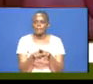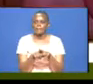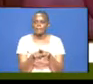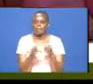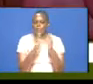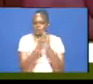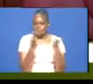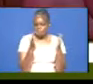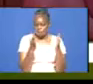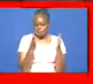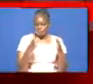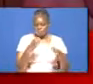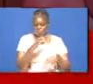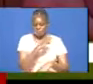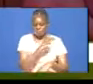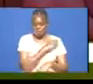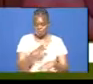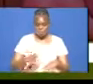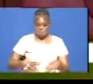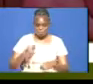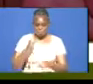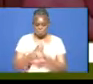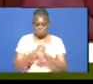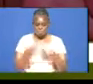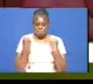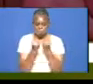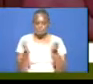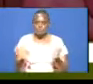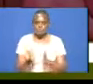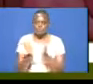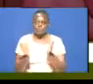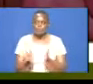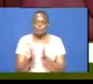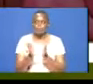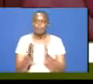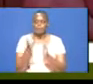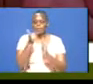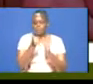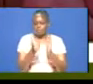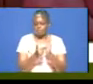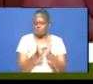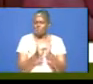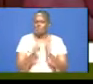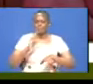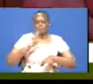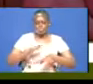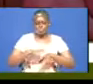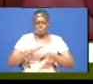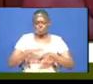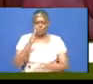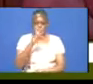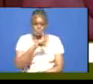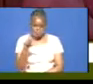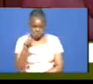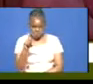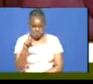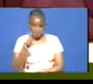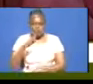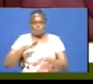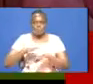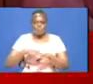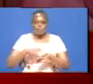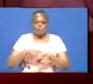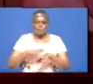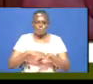congratulate the Committee on Labor and Social Welfare for this very wonderful bill on the